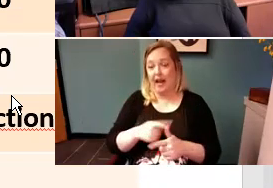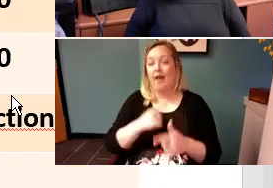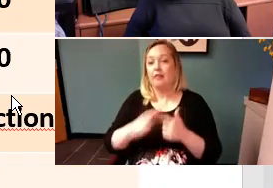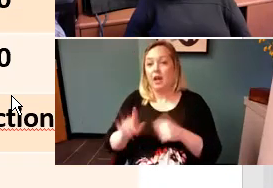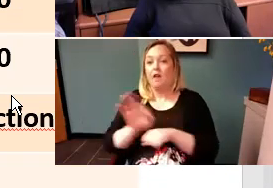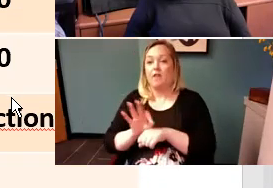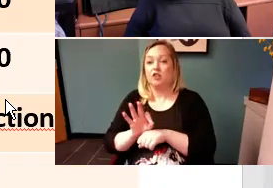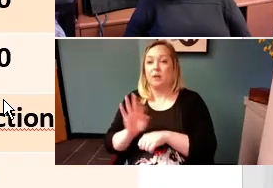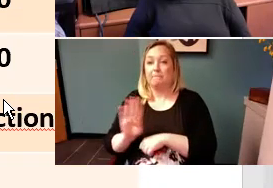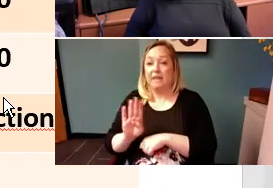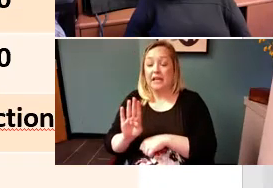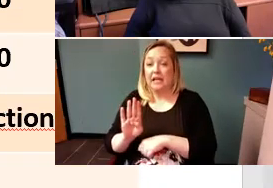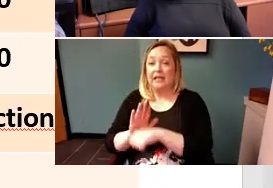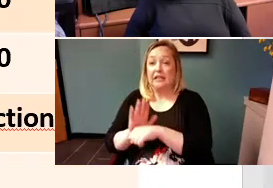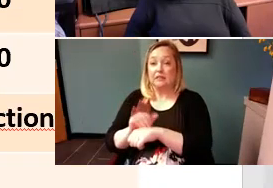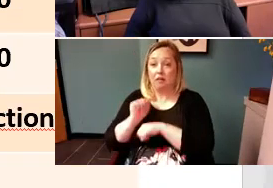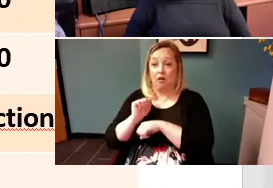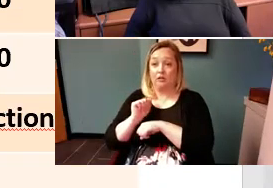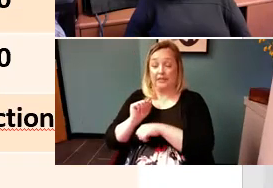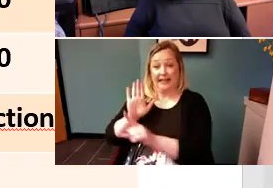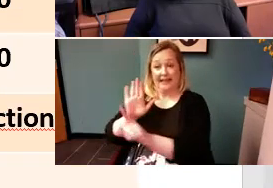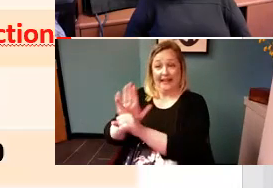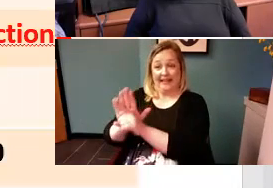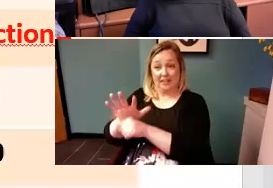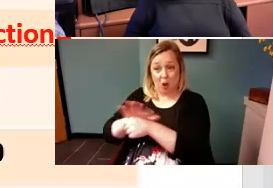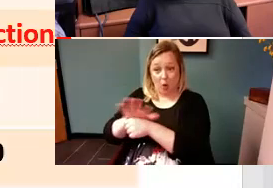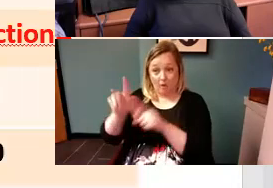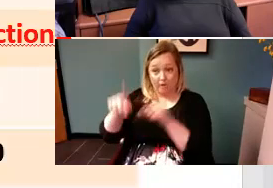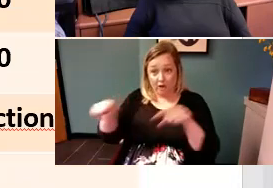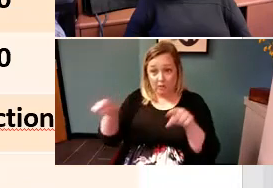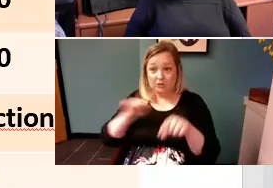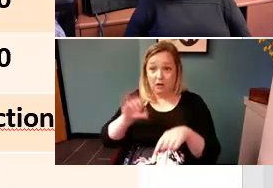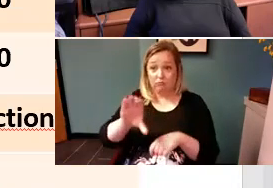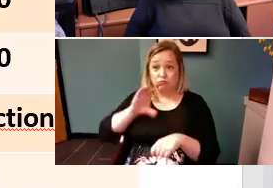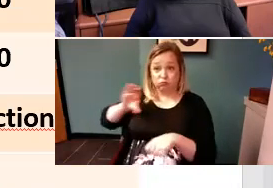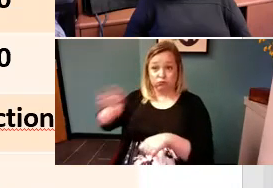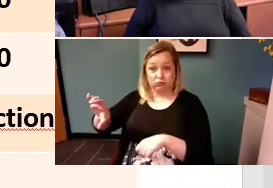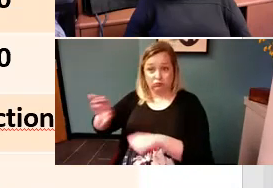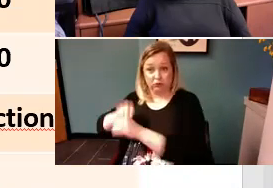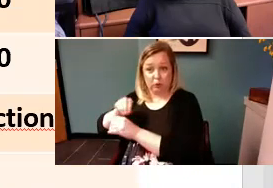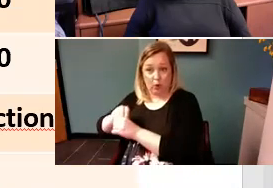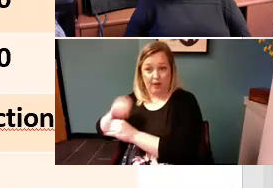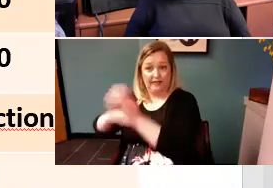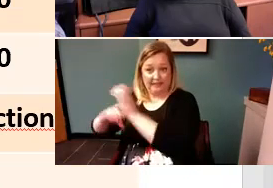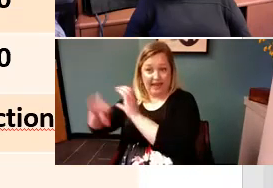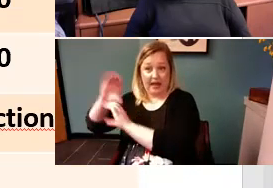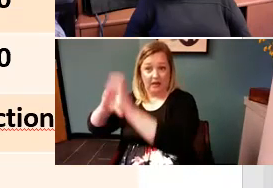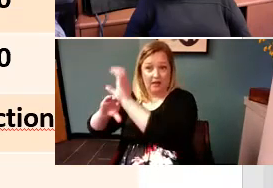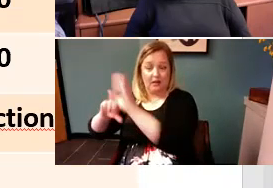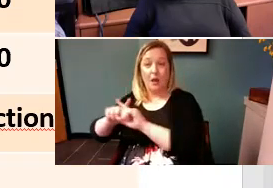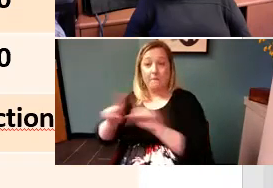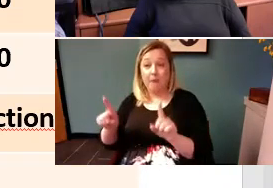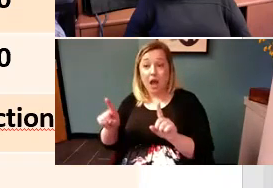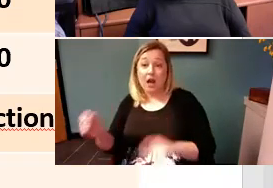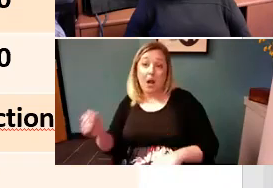local variables for function B are stored in the stack, and then whatever cout statements are being executed. But when we return from this